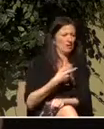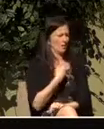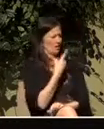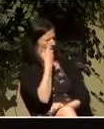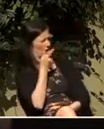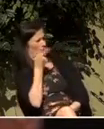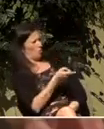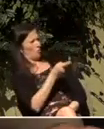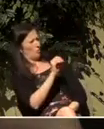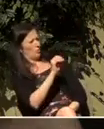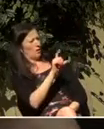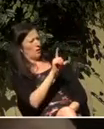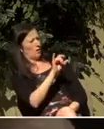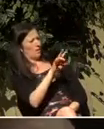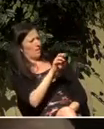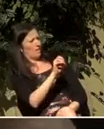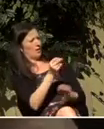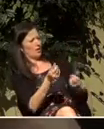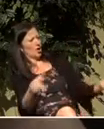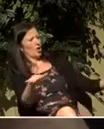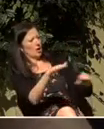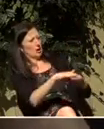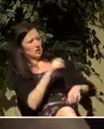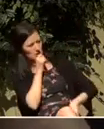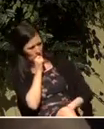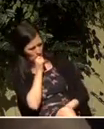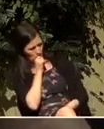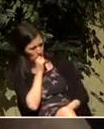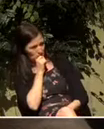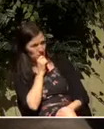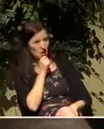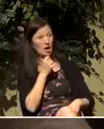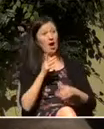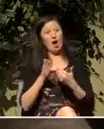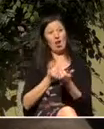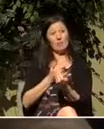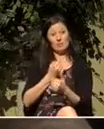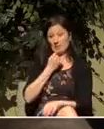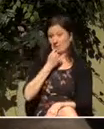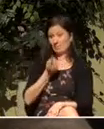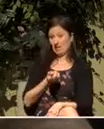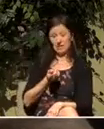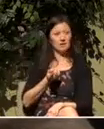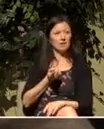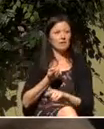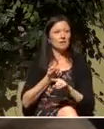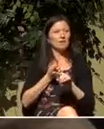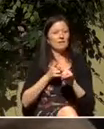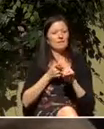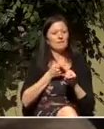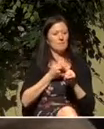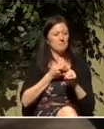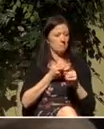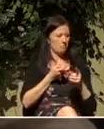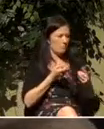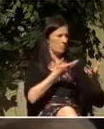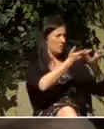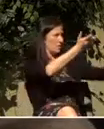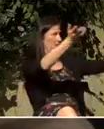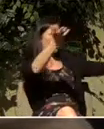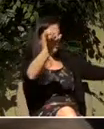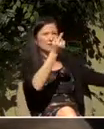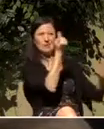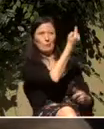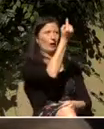at the olive grove?" And just as I was about to speak, from somewhere on the grounds, a